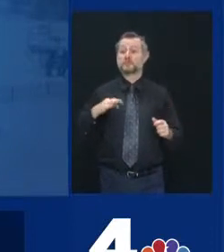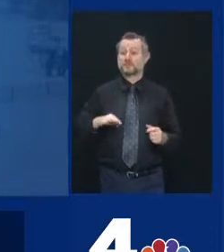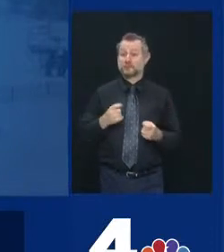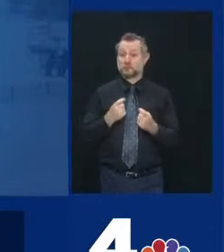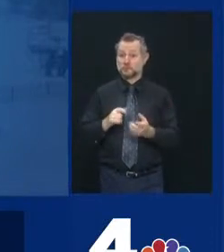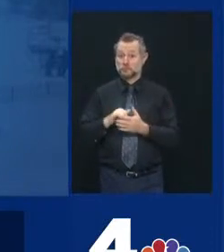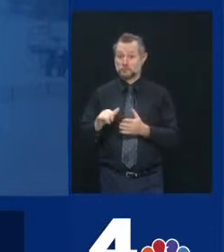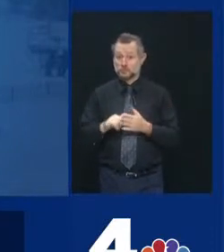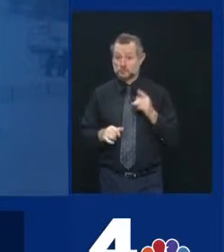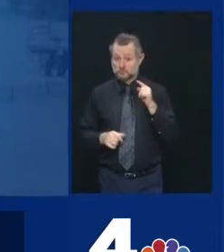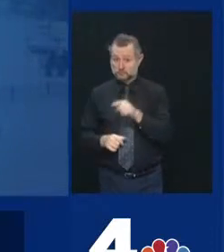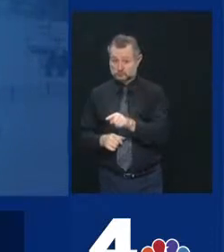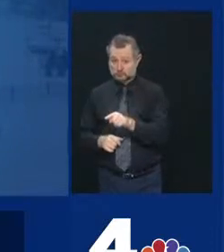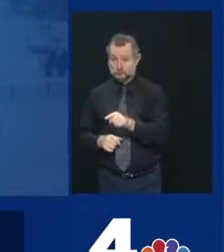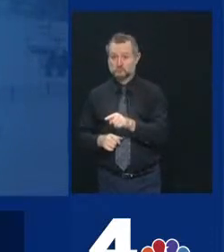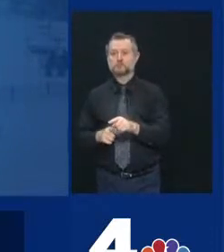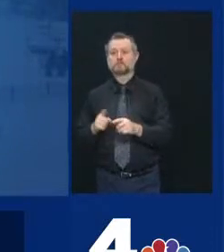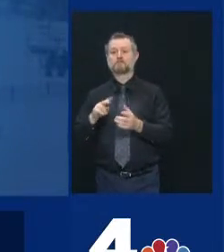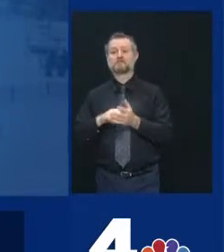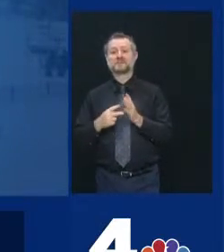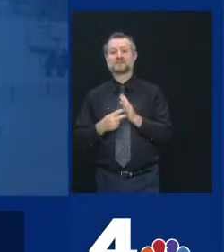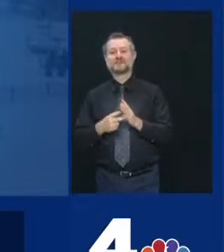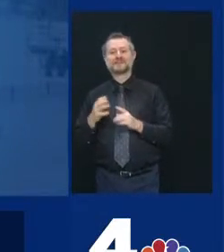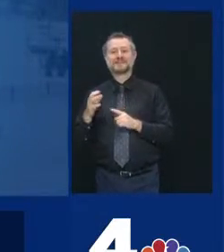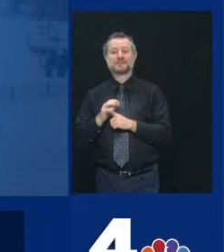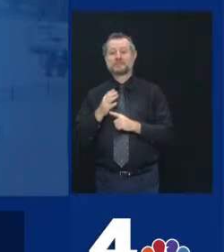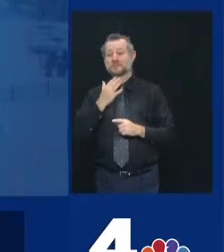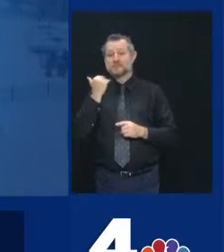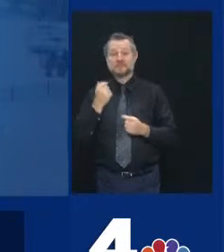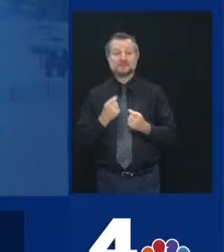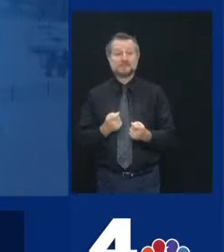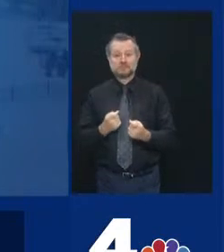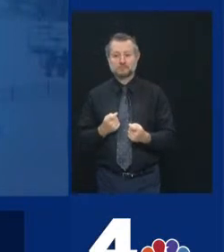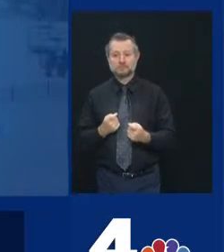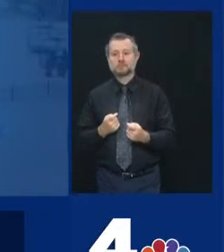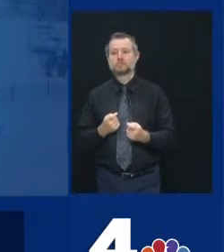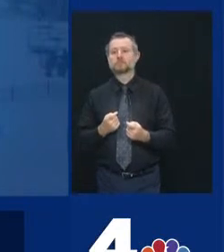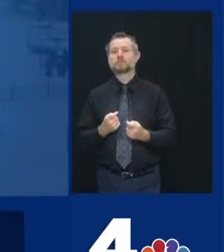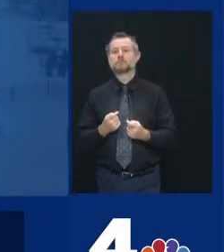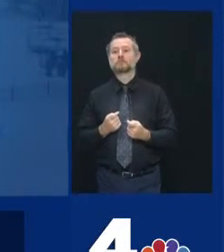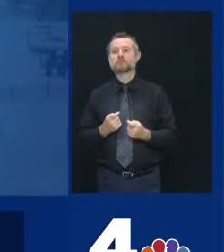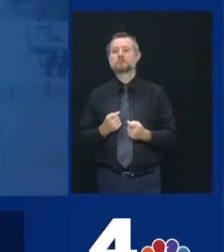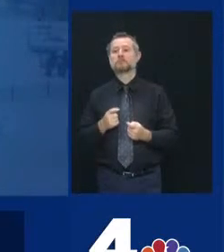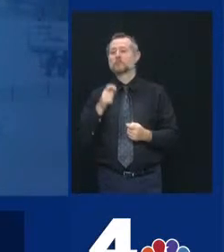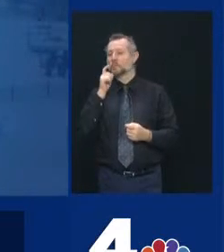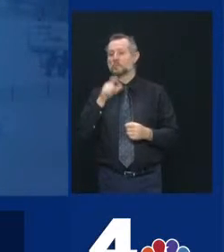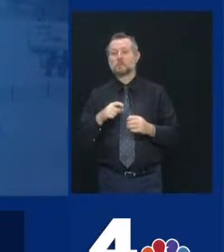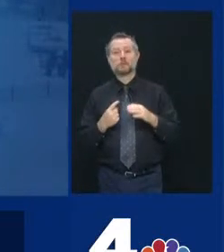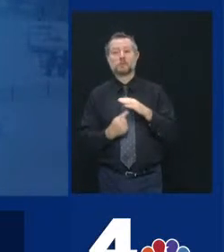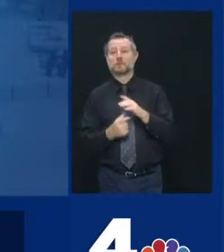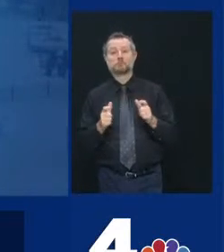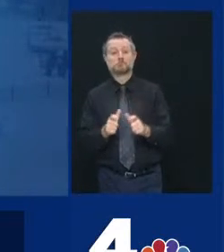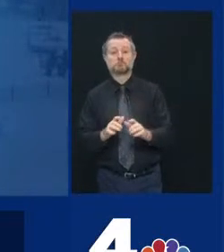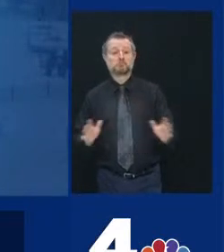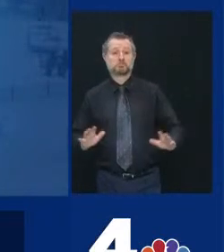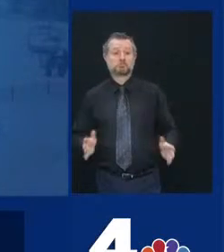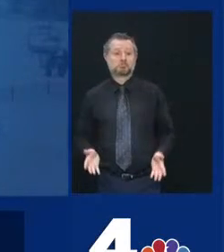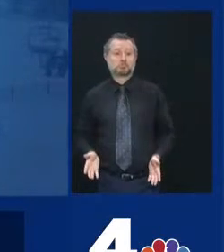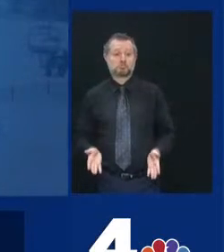York, not only do you have the best skiing in the United States, but you don't have to quarantine when you come back,